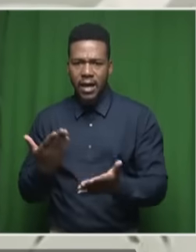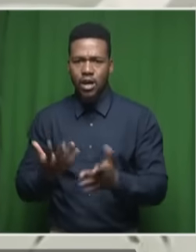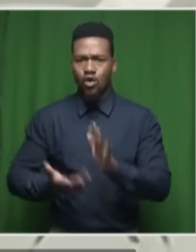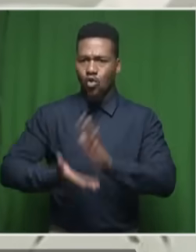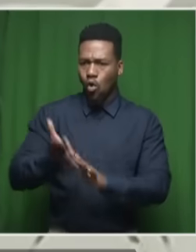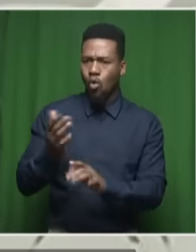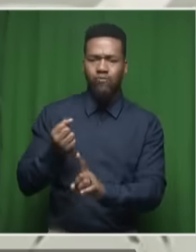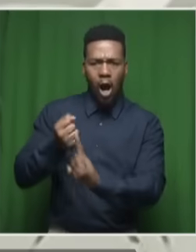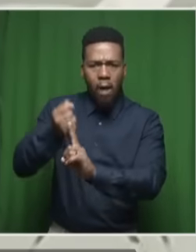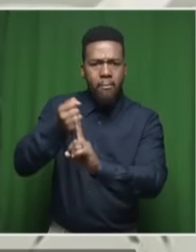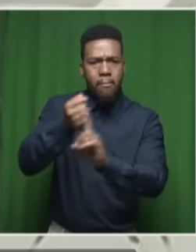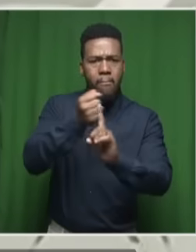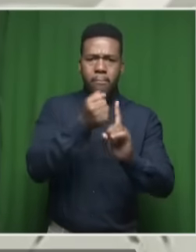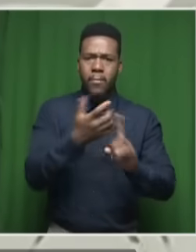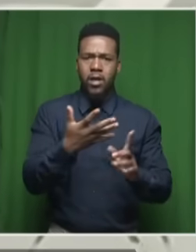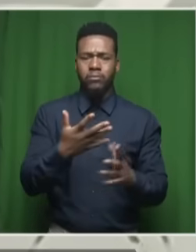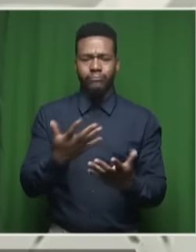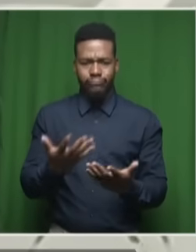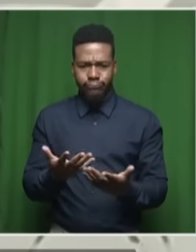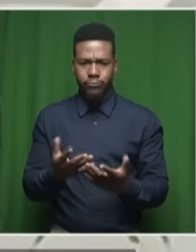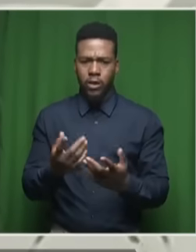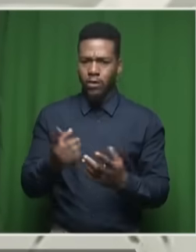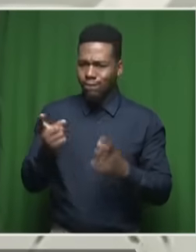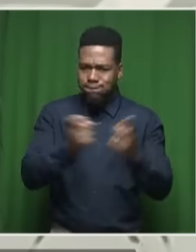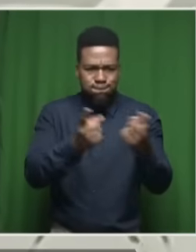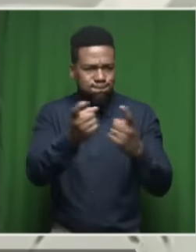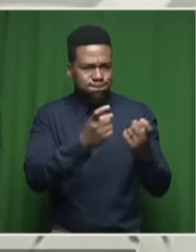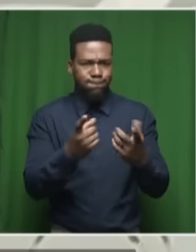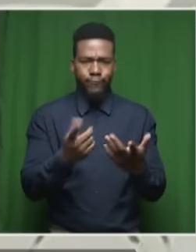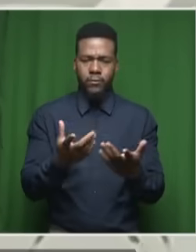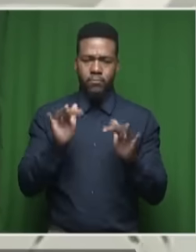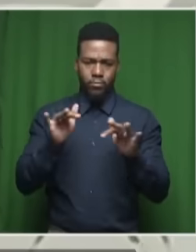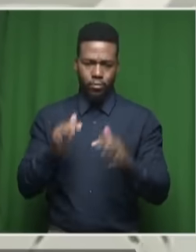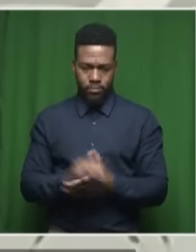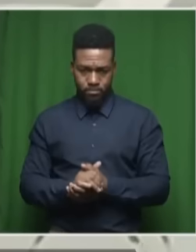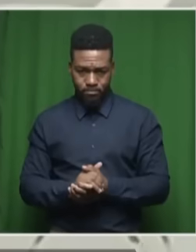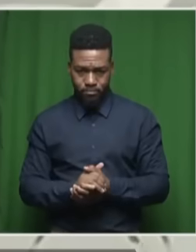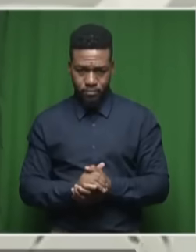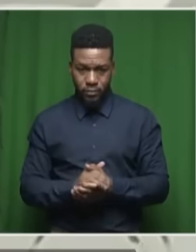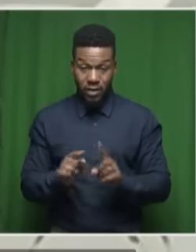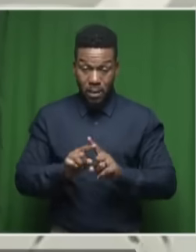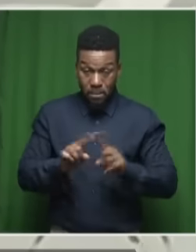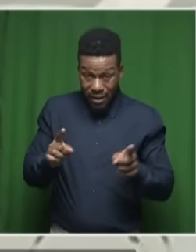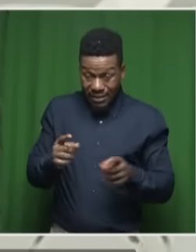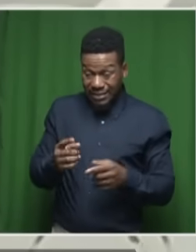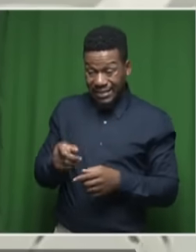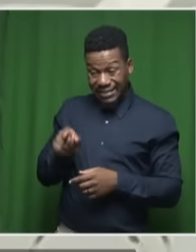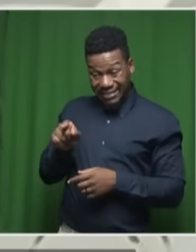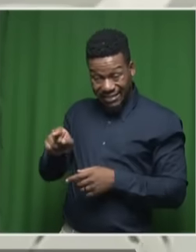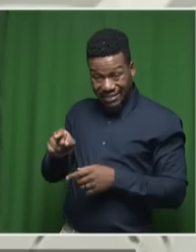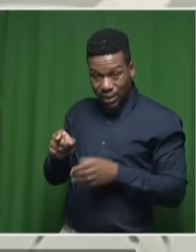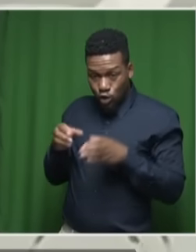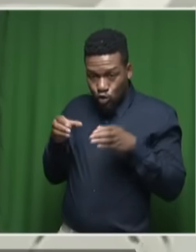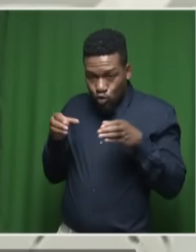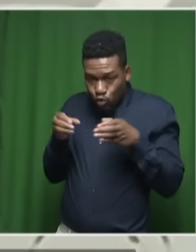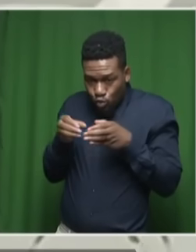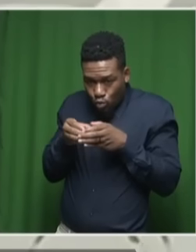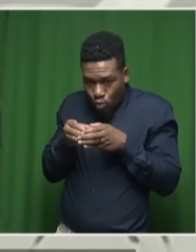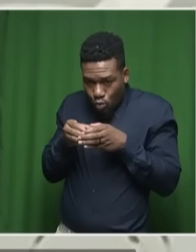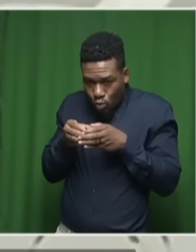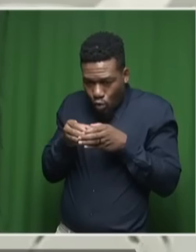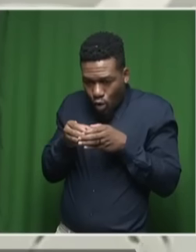and make their presence felt. But at the same time, if you have got smaller parties and independent